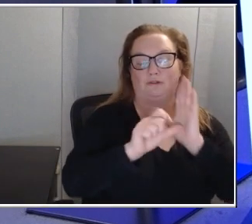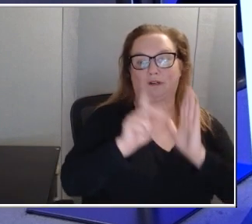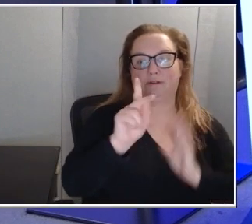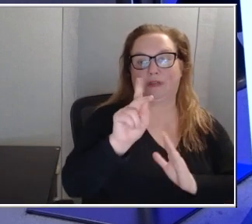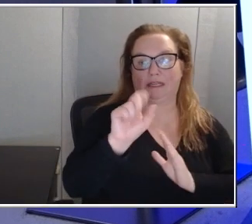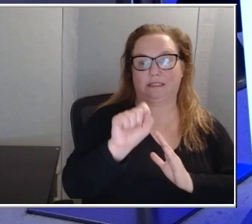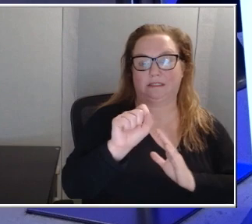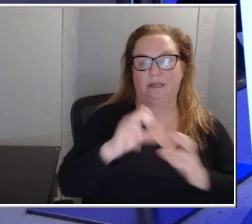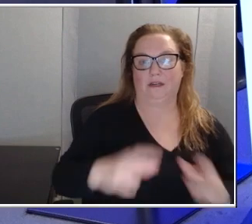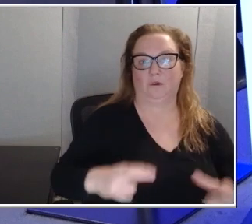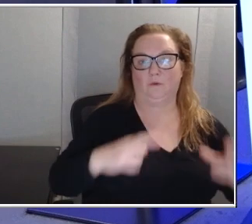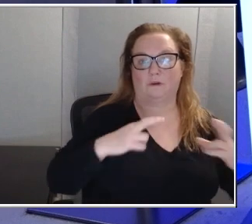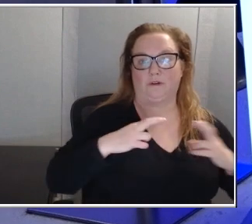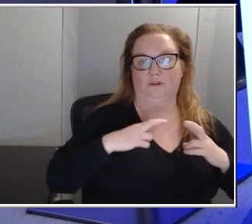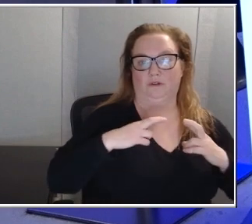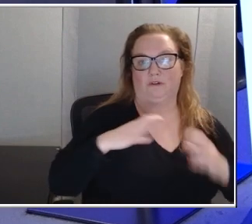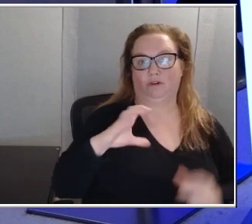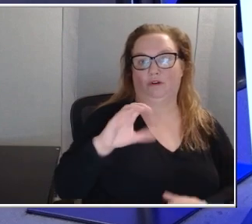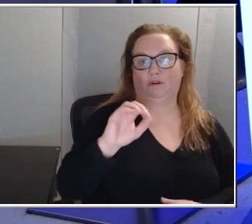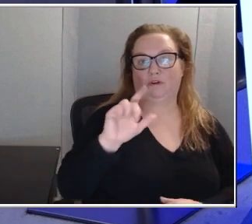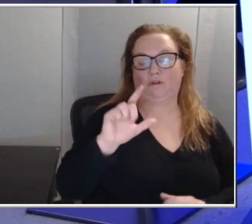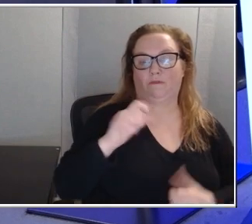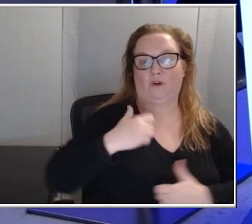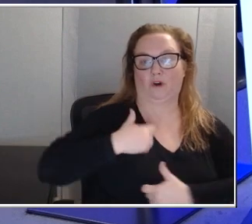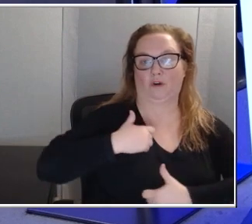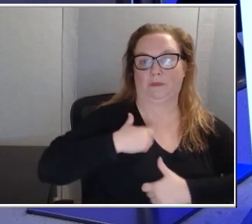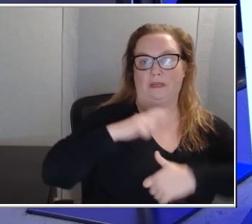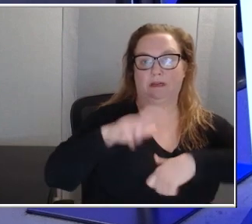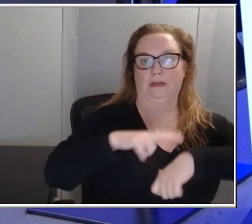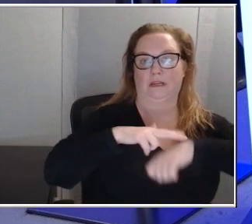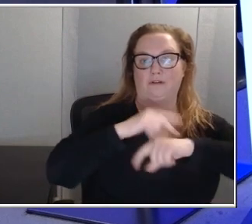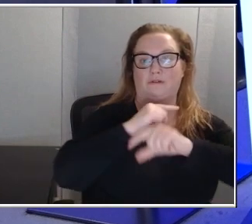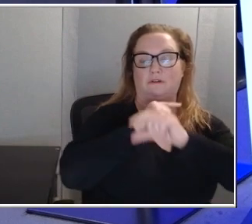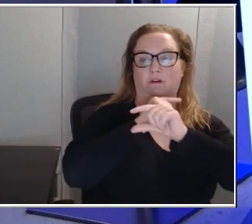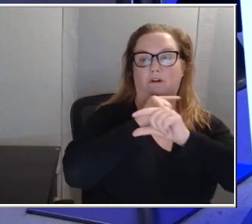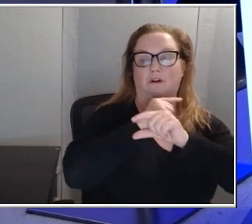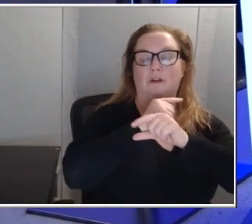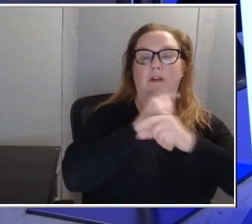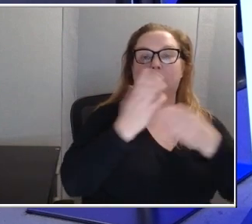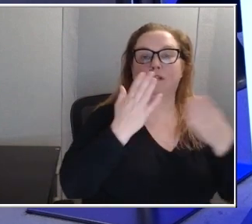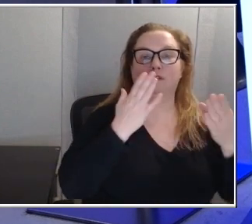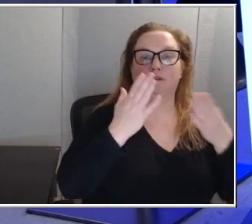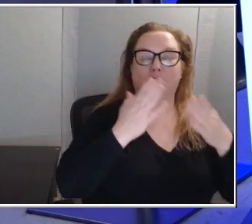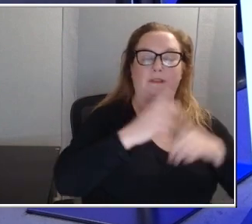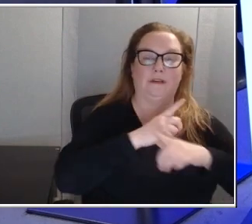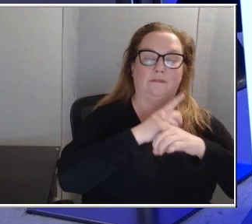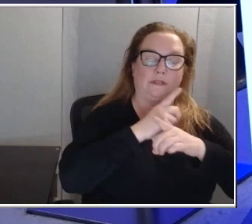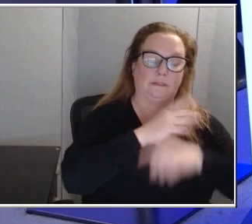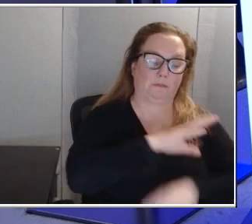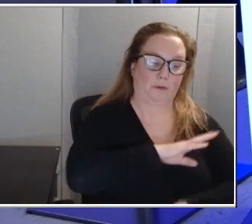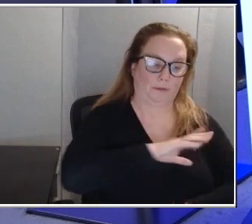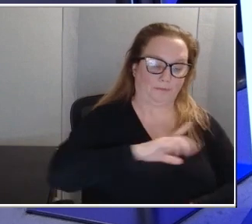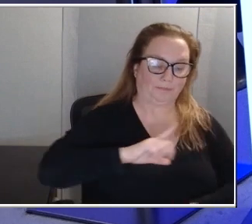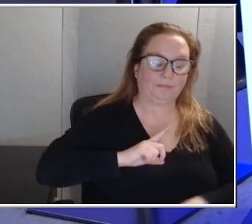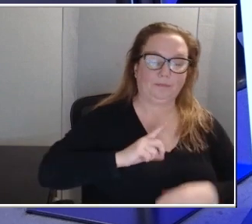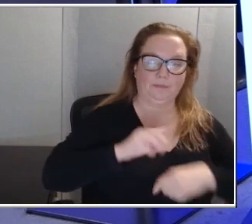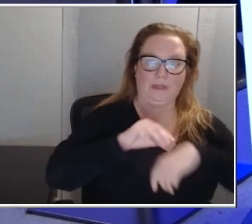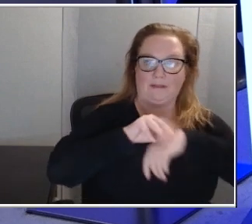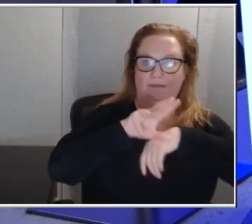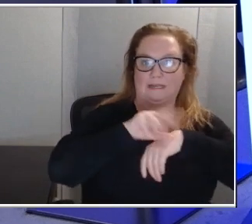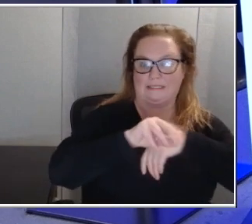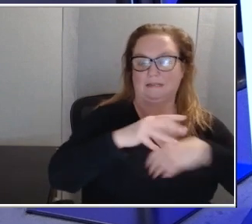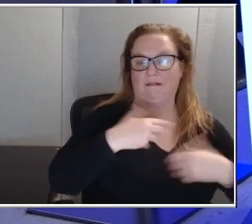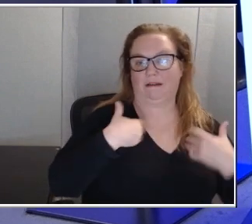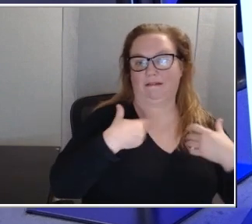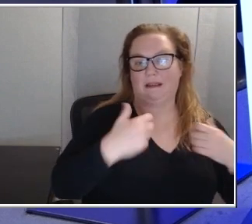a retired colonel from the Kansas Army National Guard and serves on the Defense Health Board advising the U.S. Secretary of Defense on health matters.